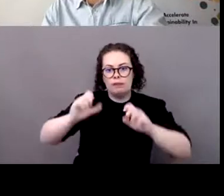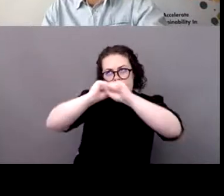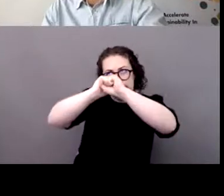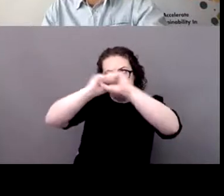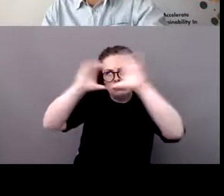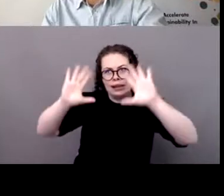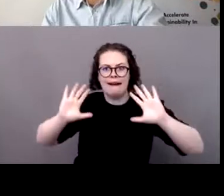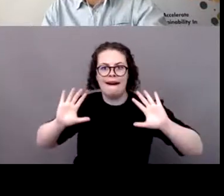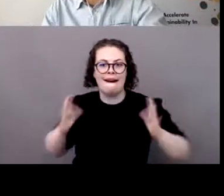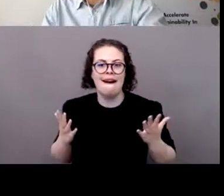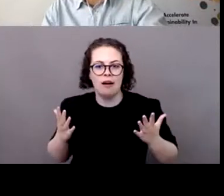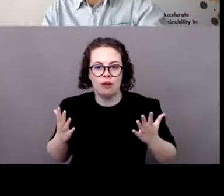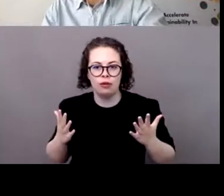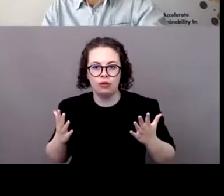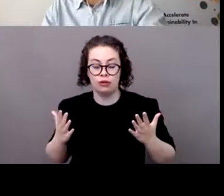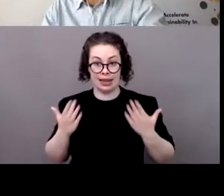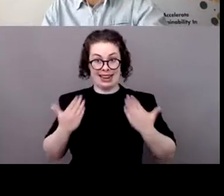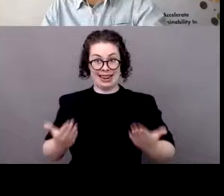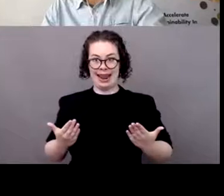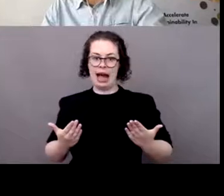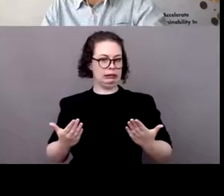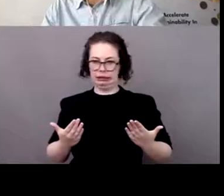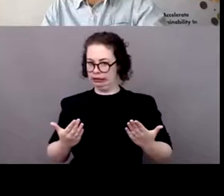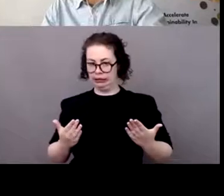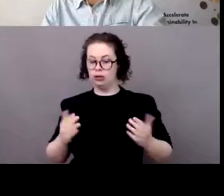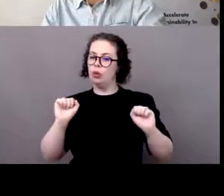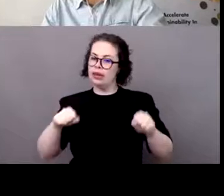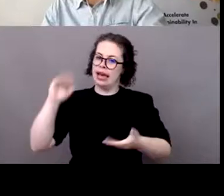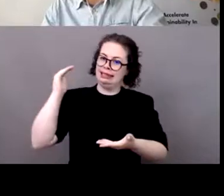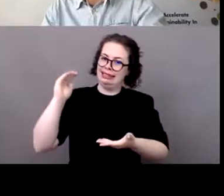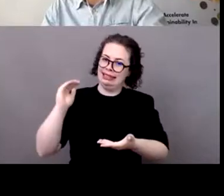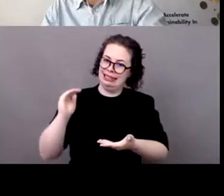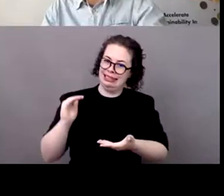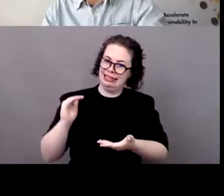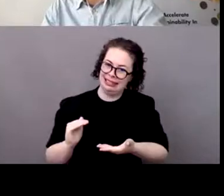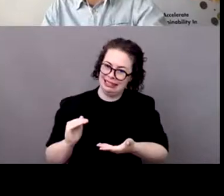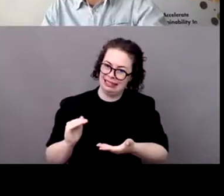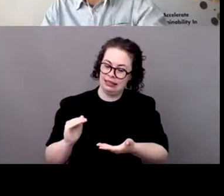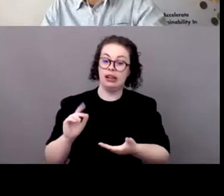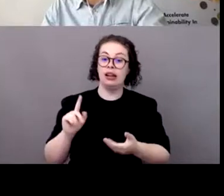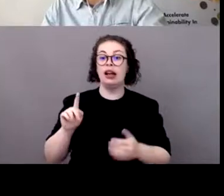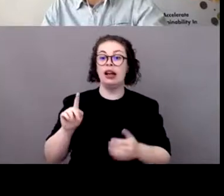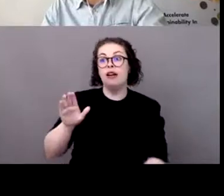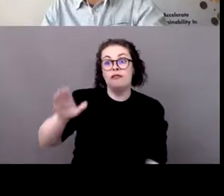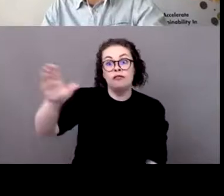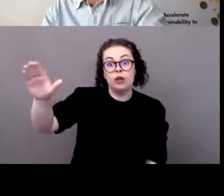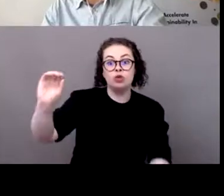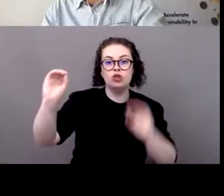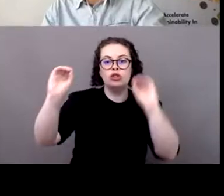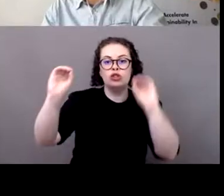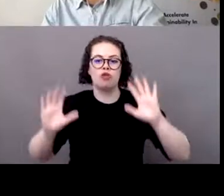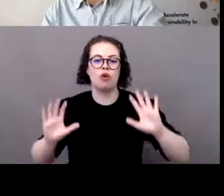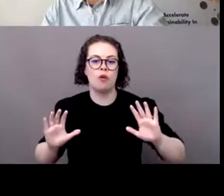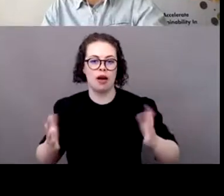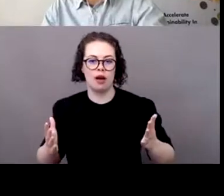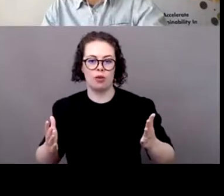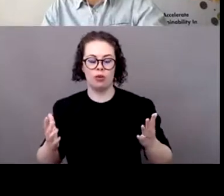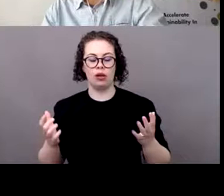And so in the near term, there are options available to organizations to avoid and reduce the emissions that are under their